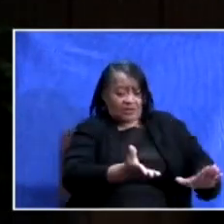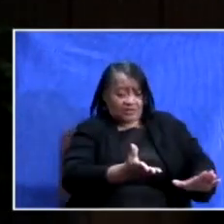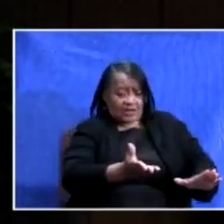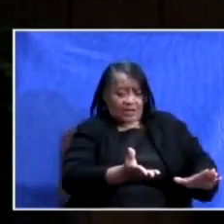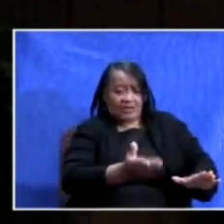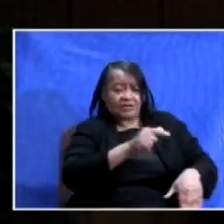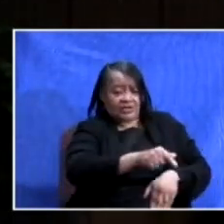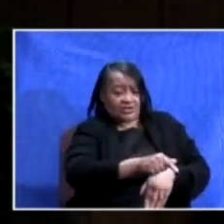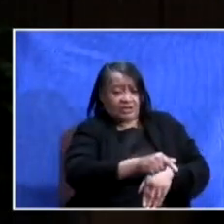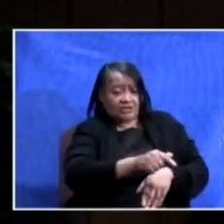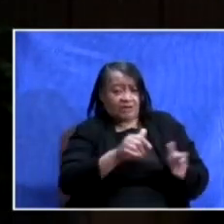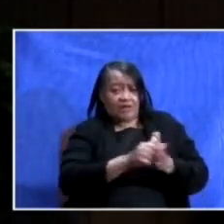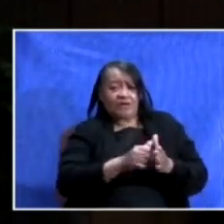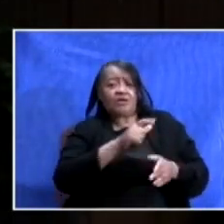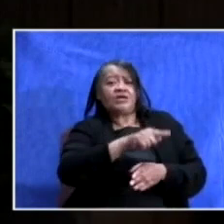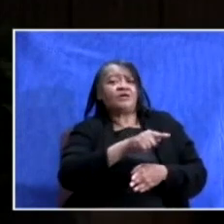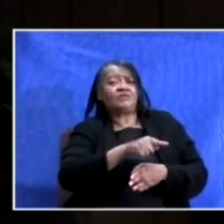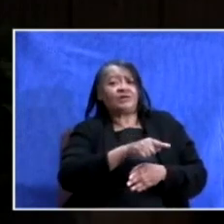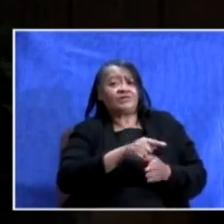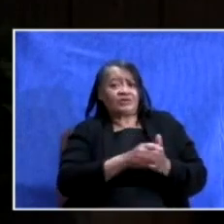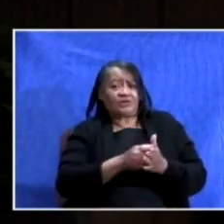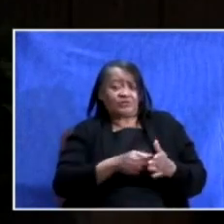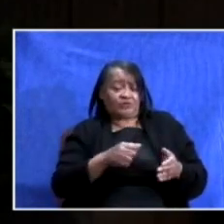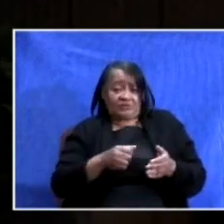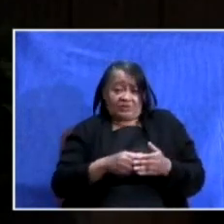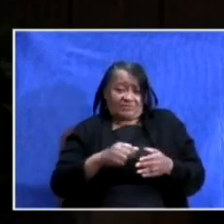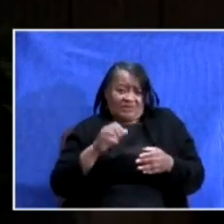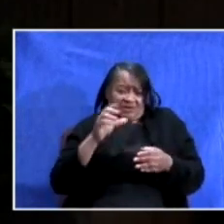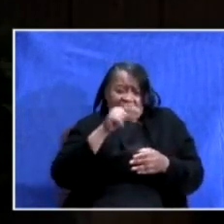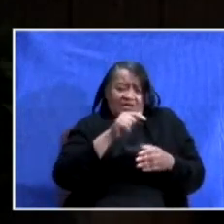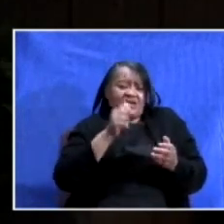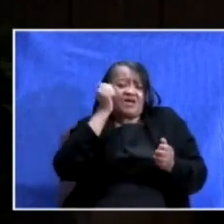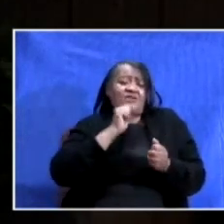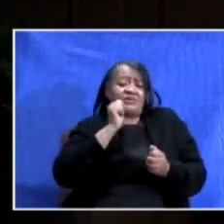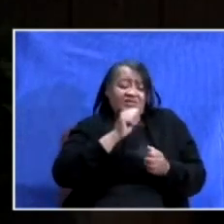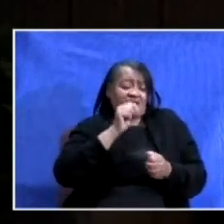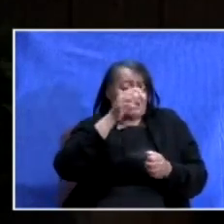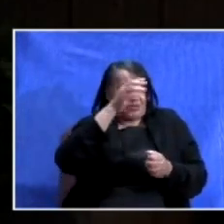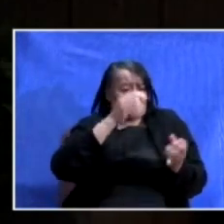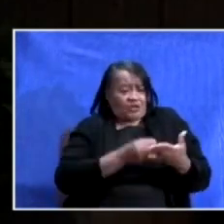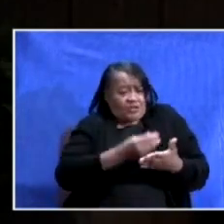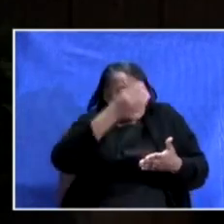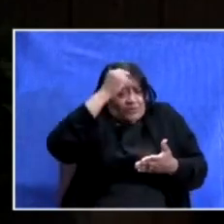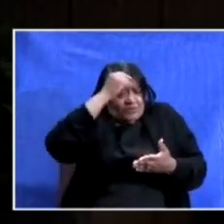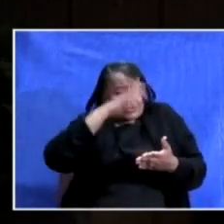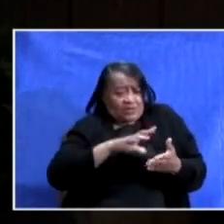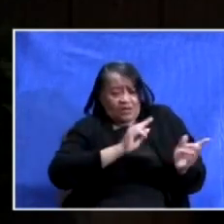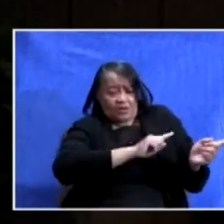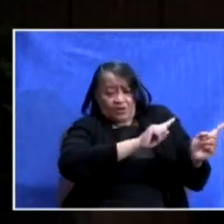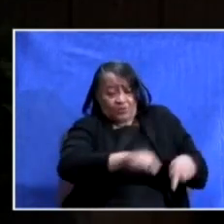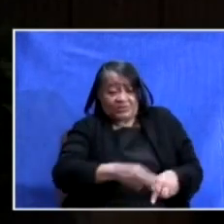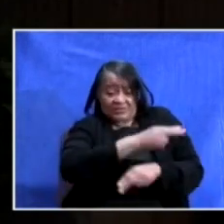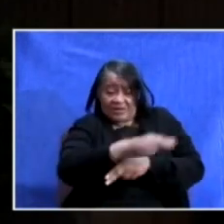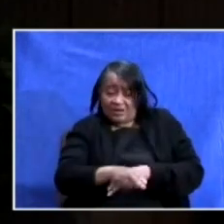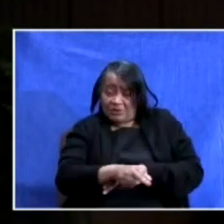Dives, who fared sumptuously every day, he went to